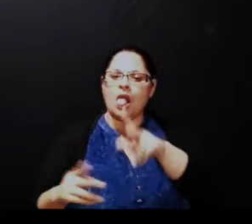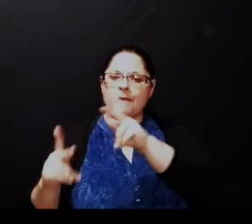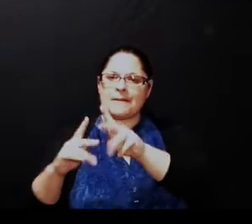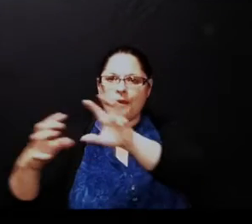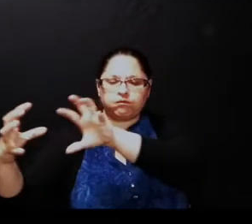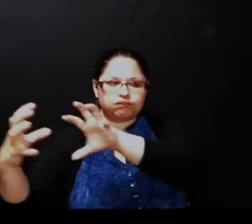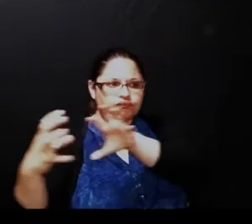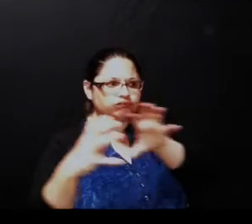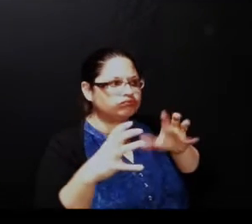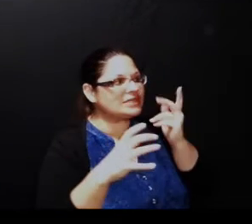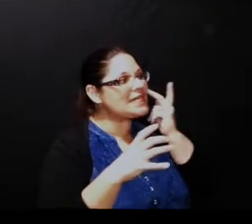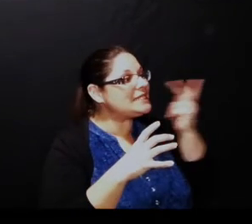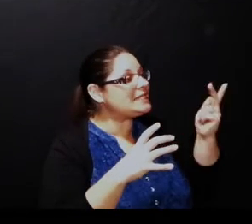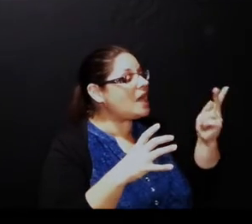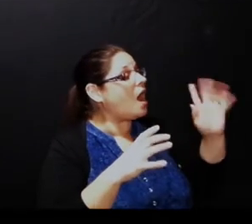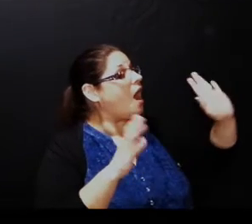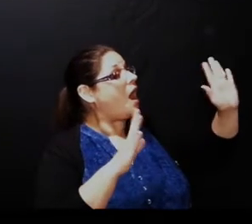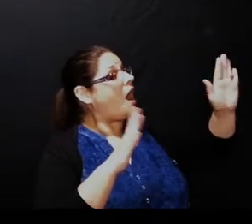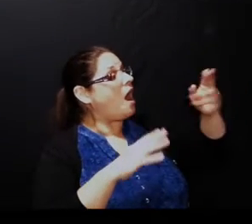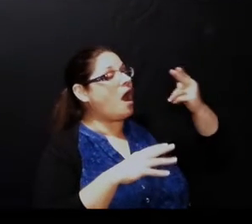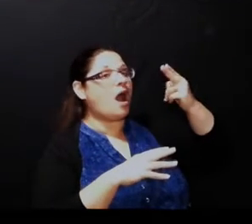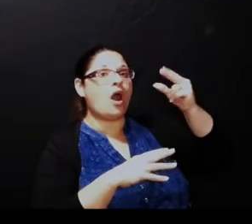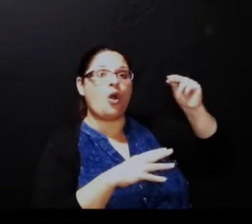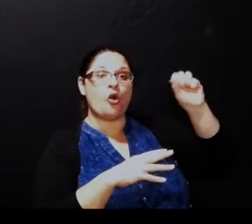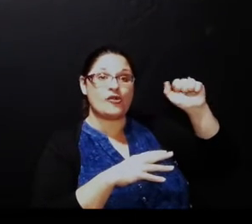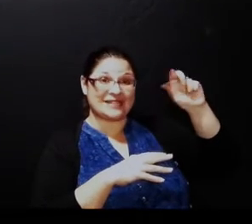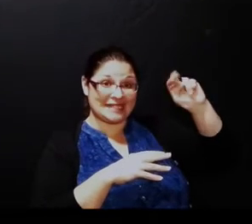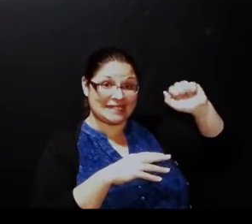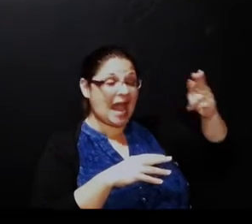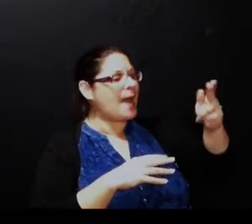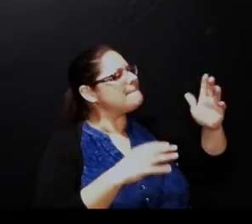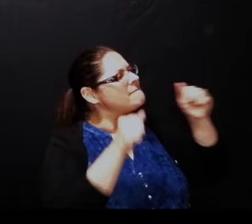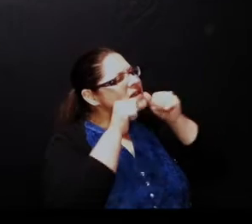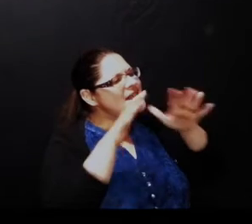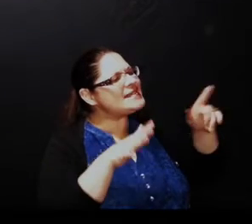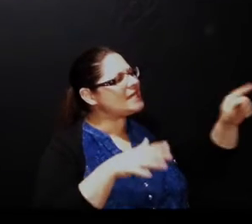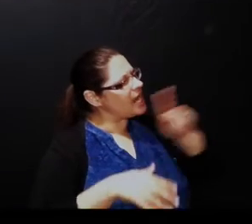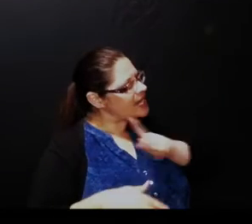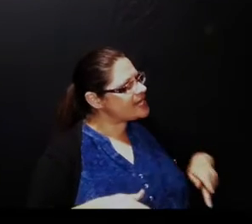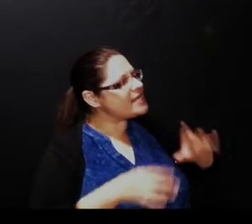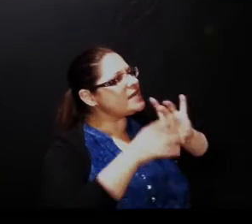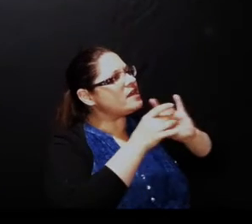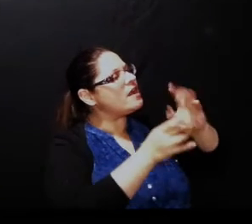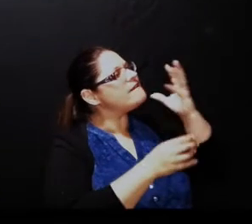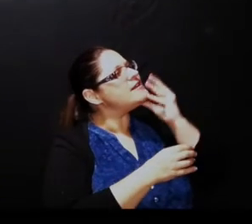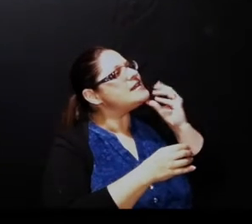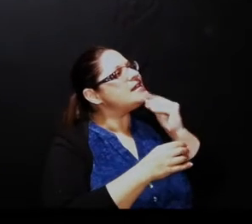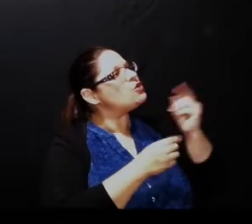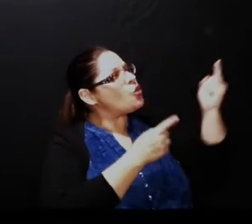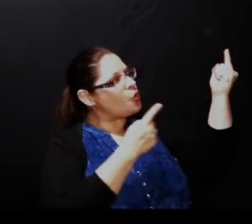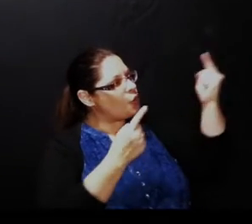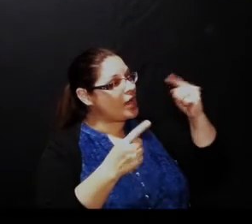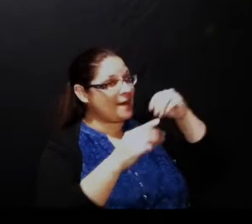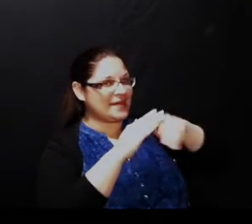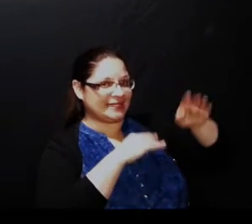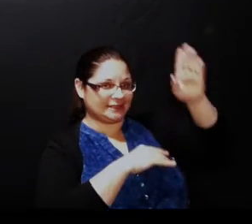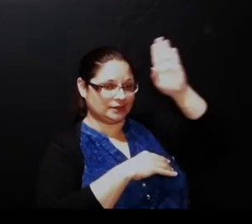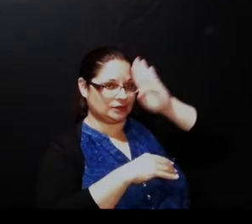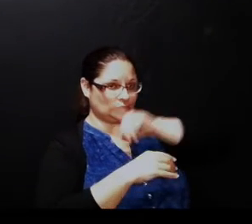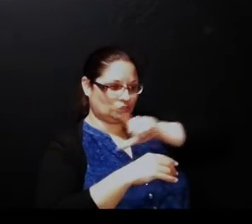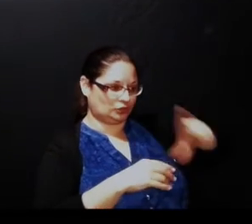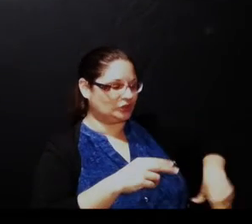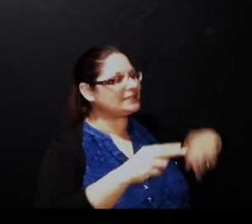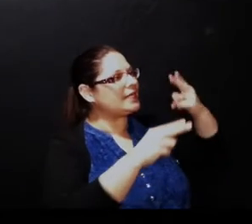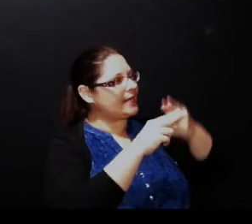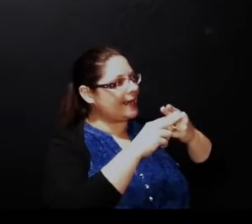cried, "Hosanna! Blessed is the King of Israel that cometh in the name of the Lord." And Jesus,